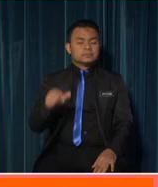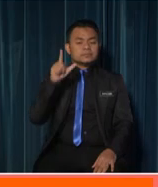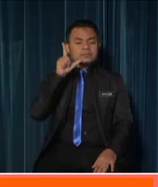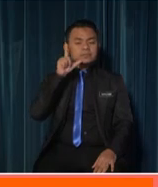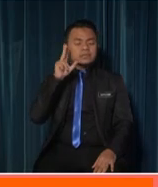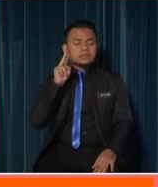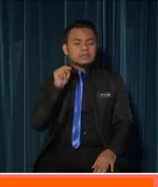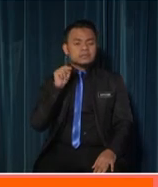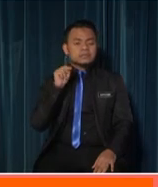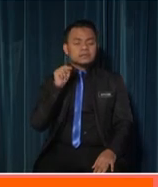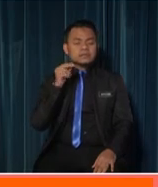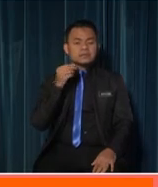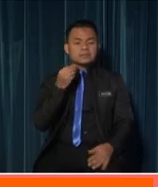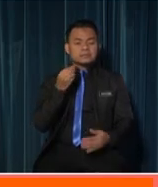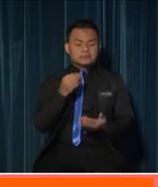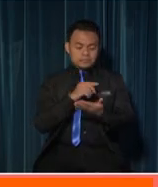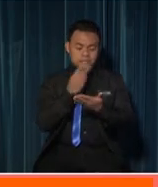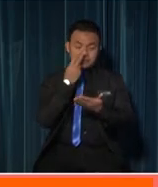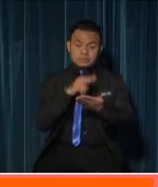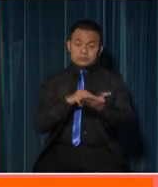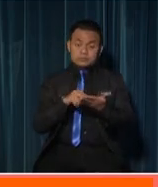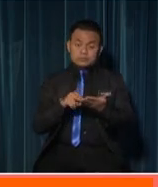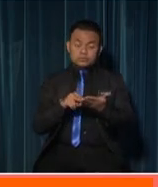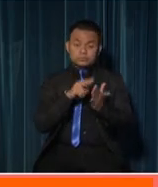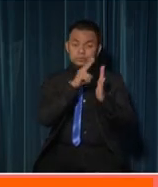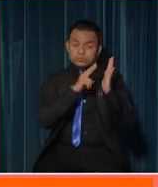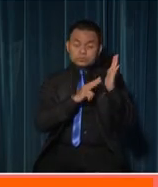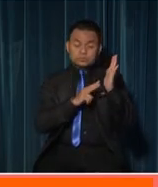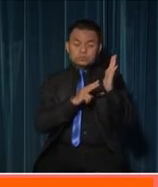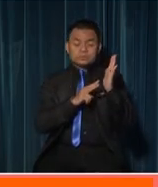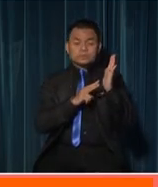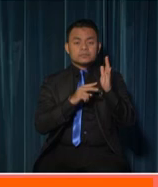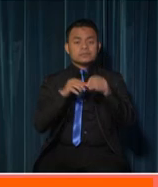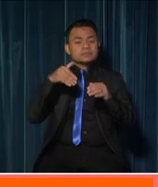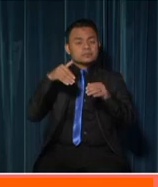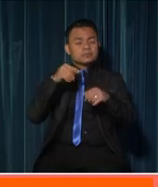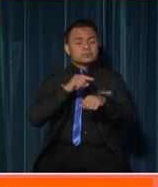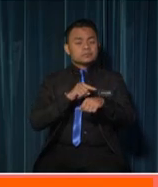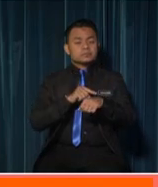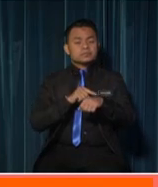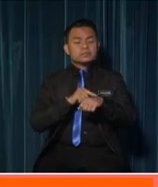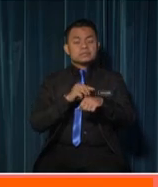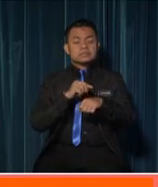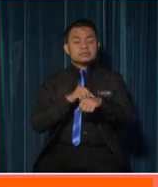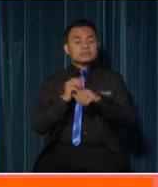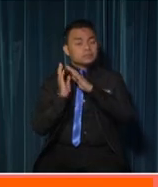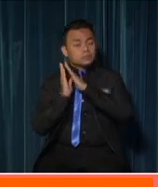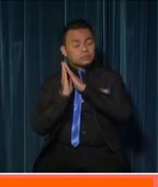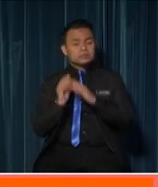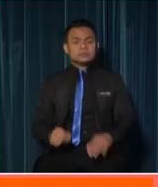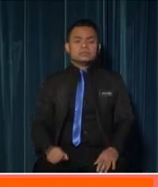storybook before bedtime. Look at the clock. What time is